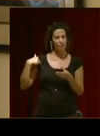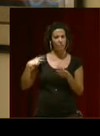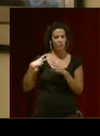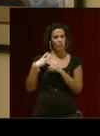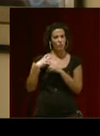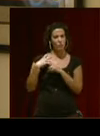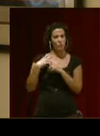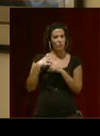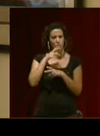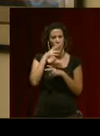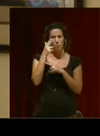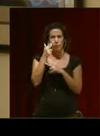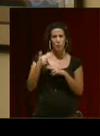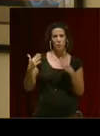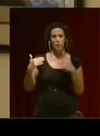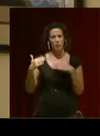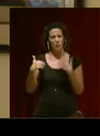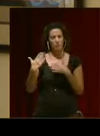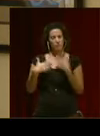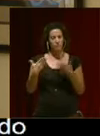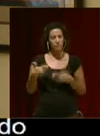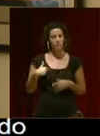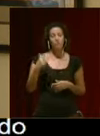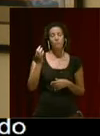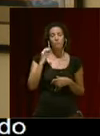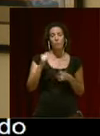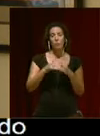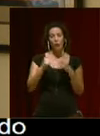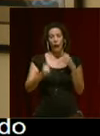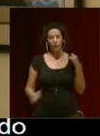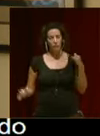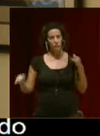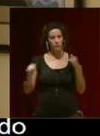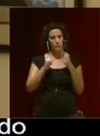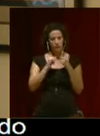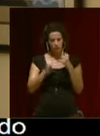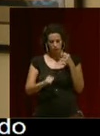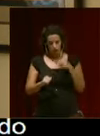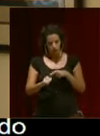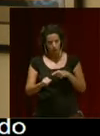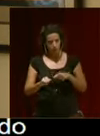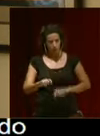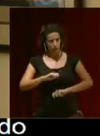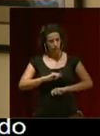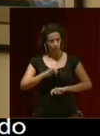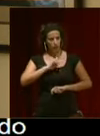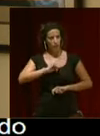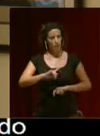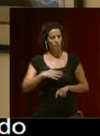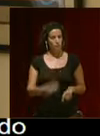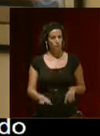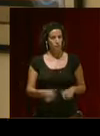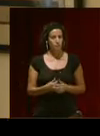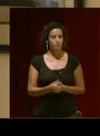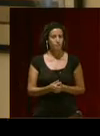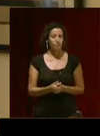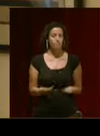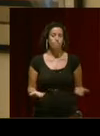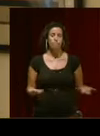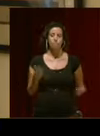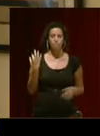Someone tested it and they said everything looks rusty because it hadn't been painted, or there was a cable that